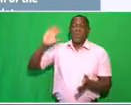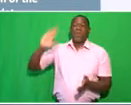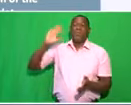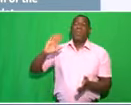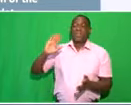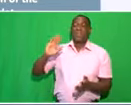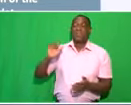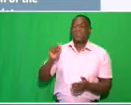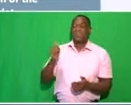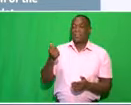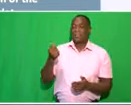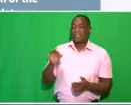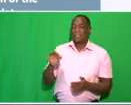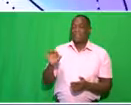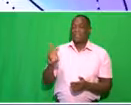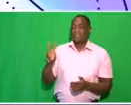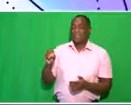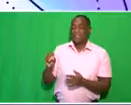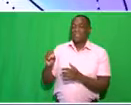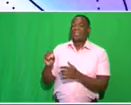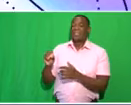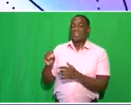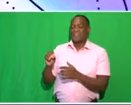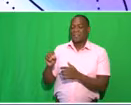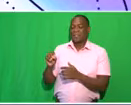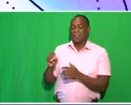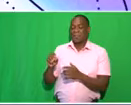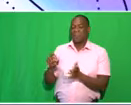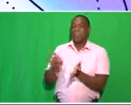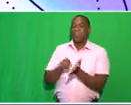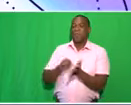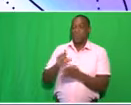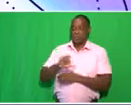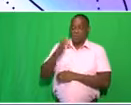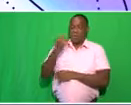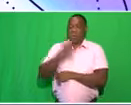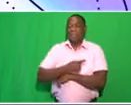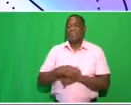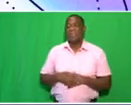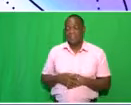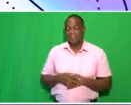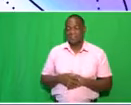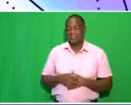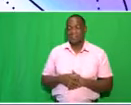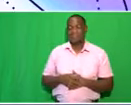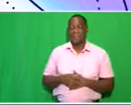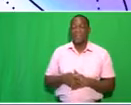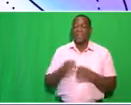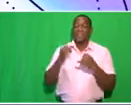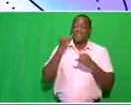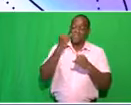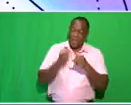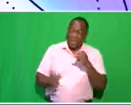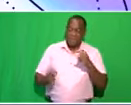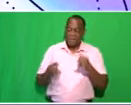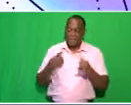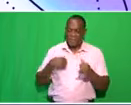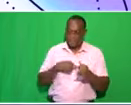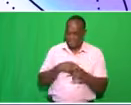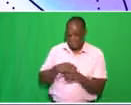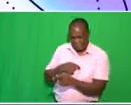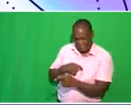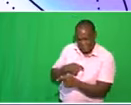Concordat. And finally, do we seek to negotiate, to renegotiate the Concordat? Is that a